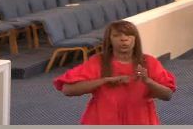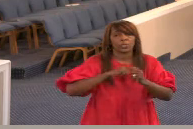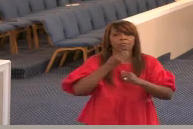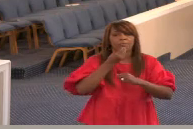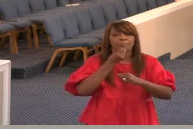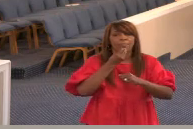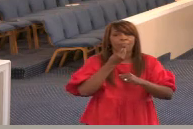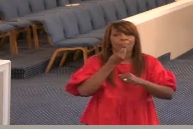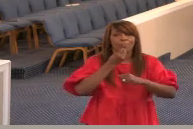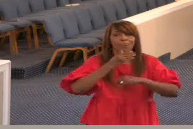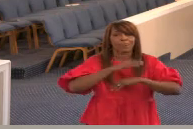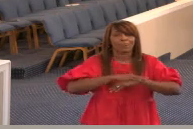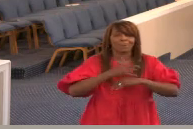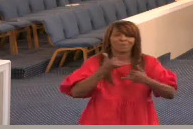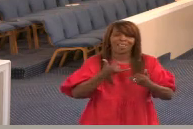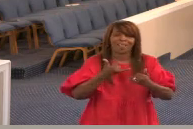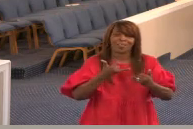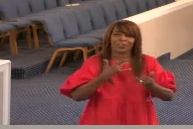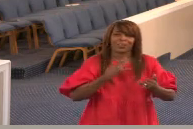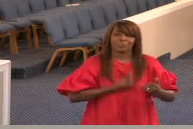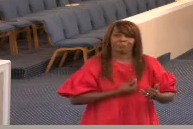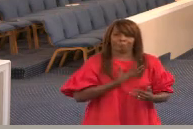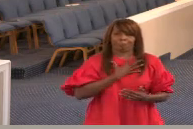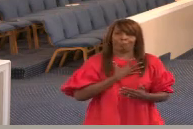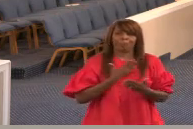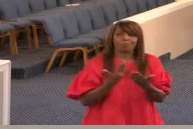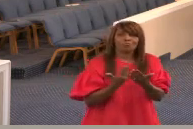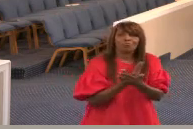It's a time of renewal.